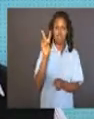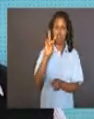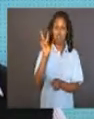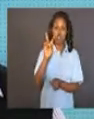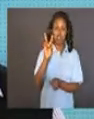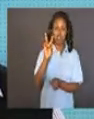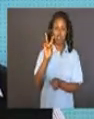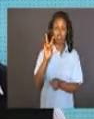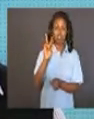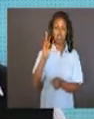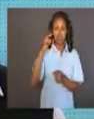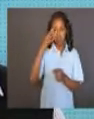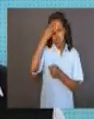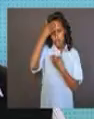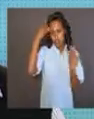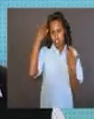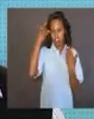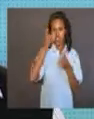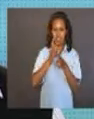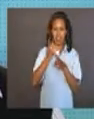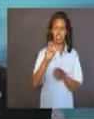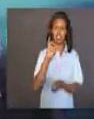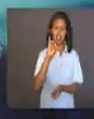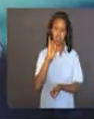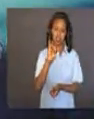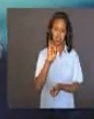voltages of unknown direct currents.